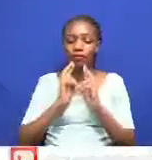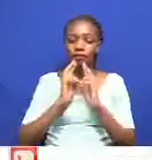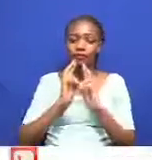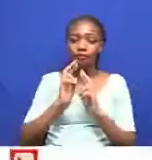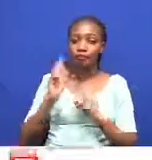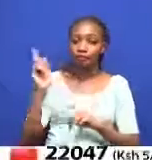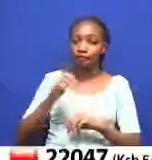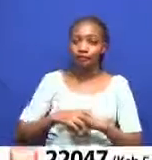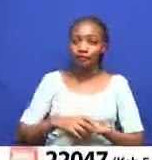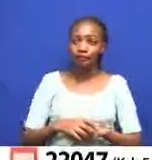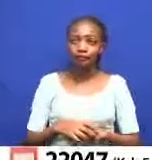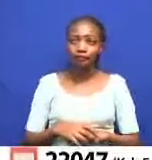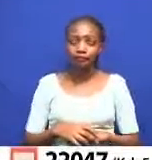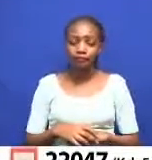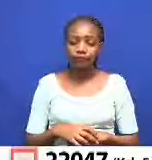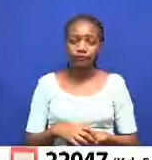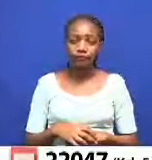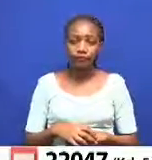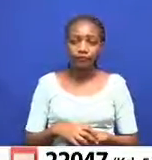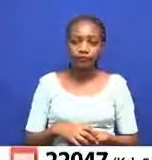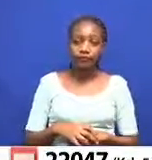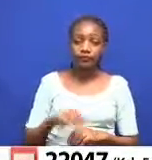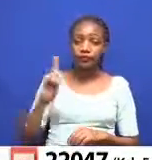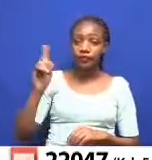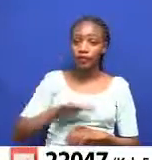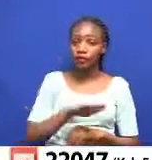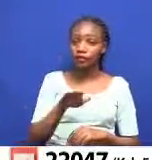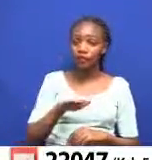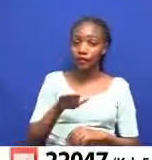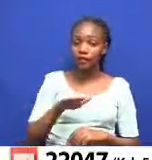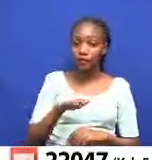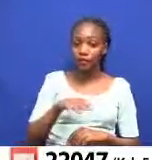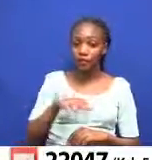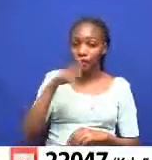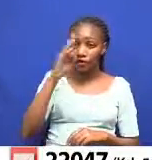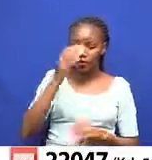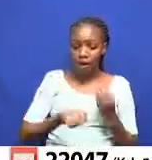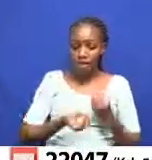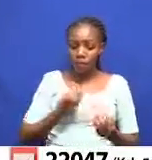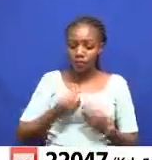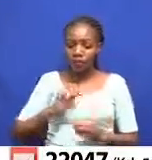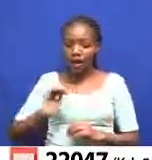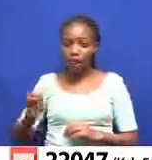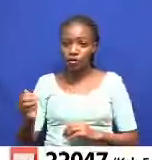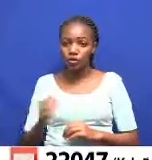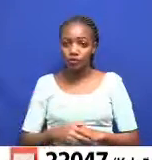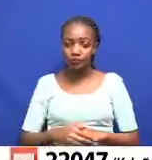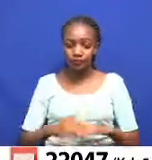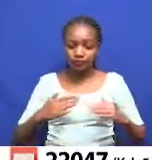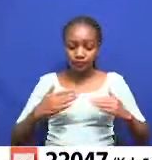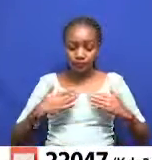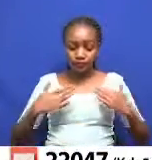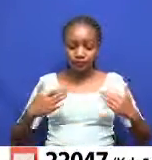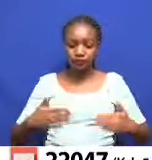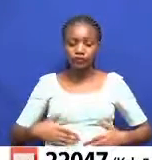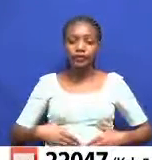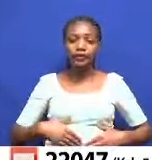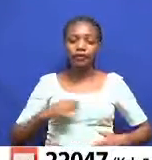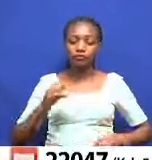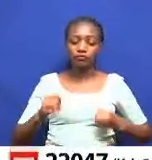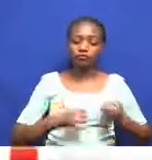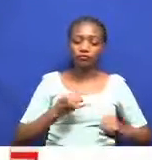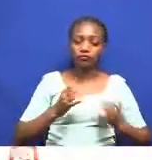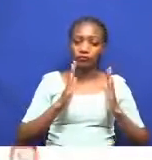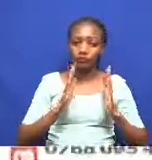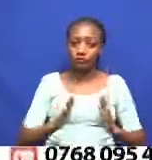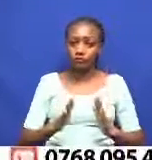Busia County. Asante. It is at Namisi village in Funyula constituency, Busia County, where the body of the renowned actor was